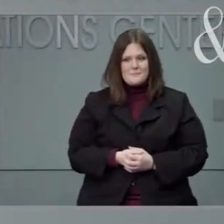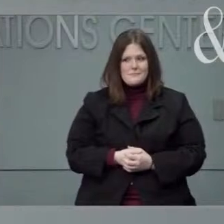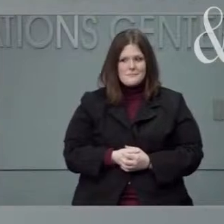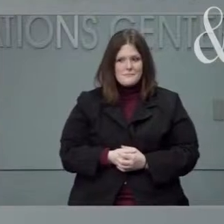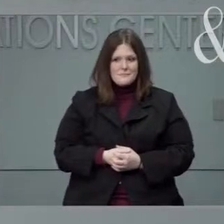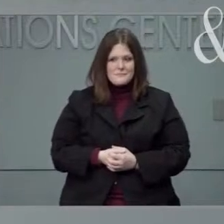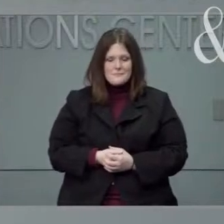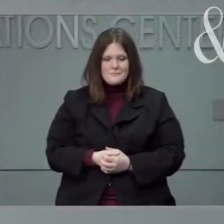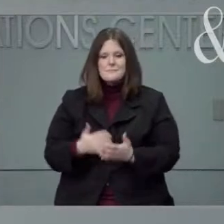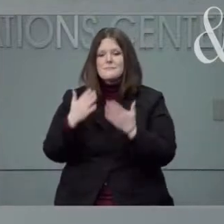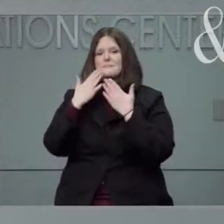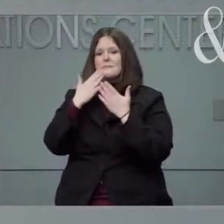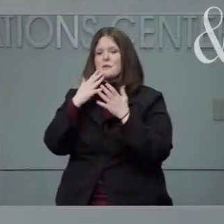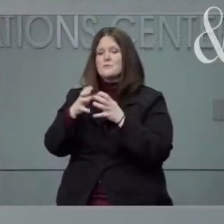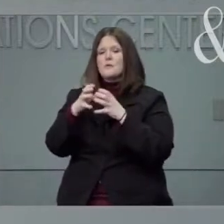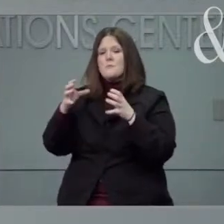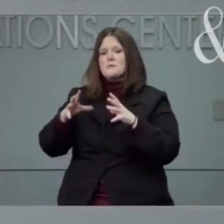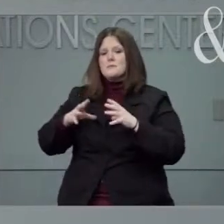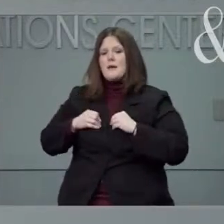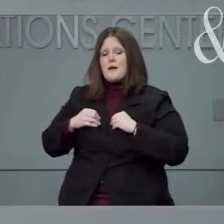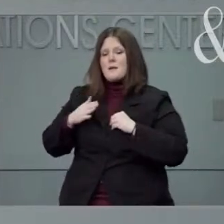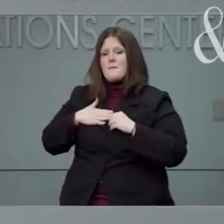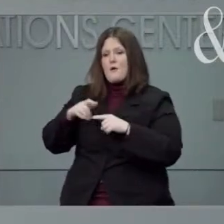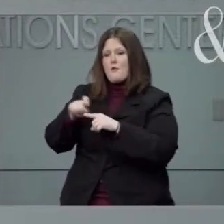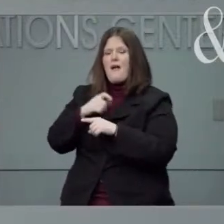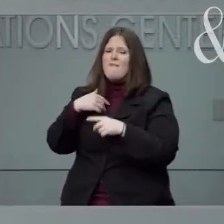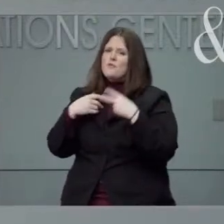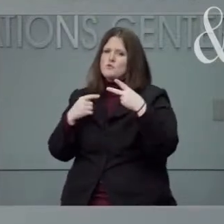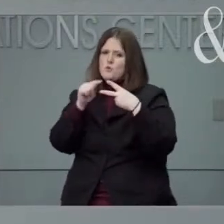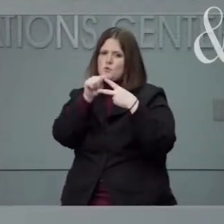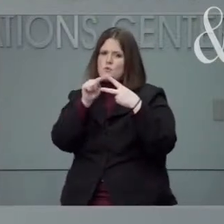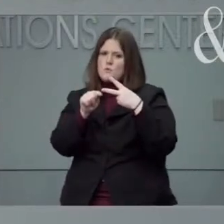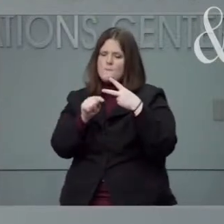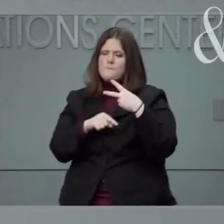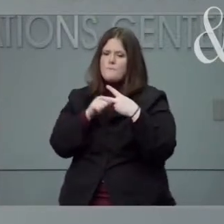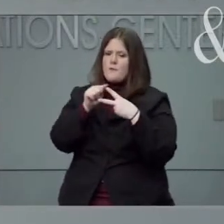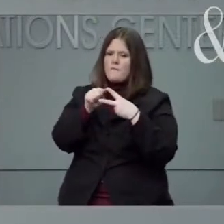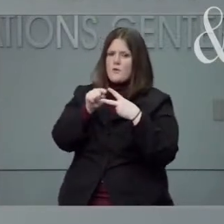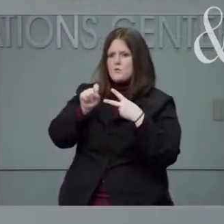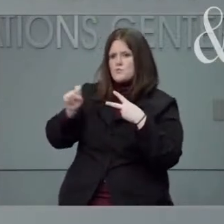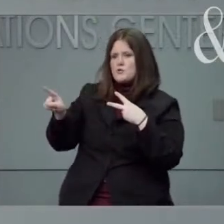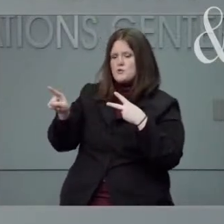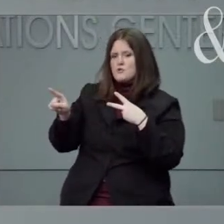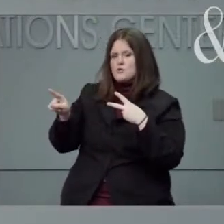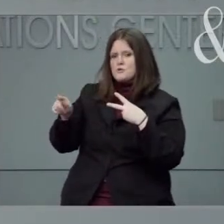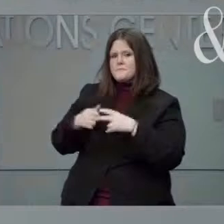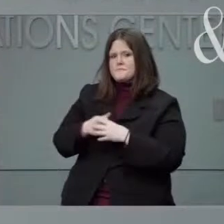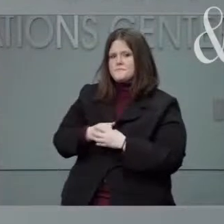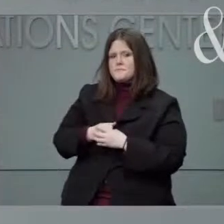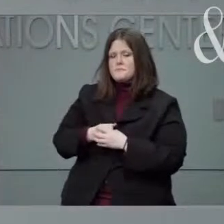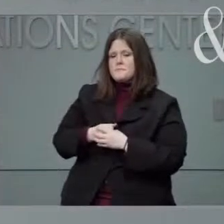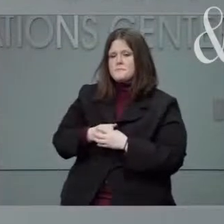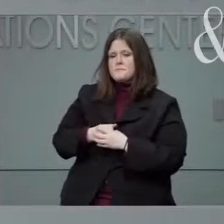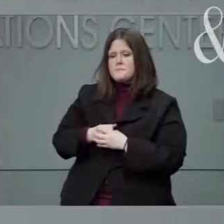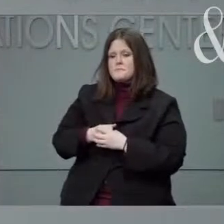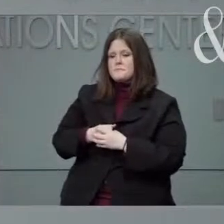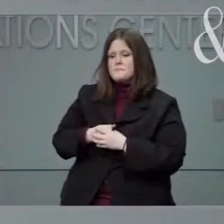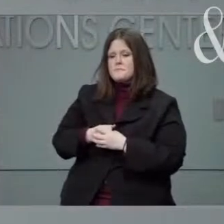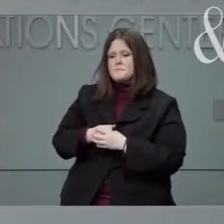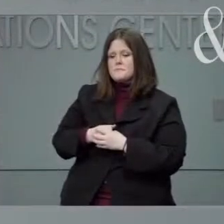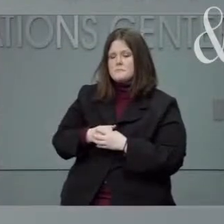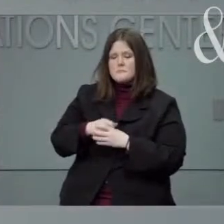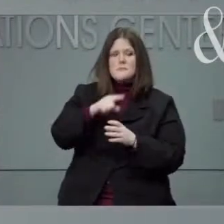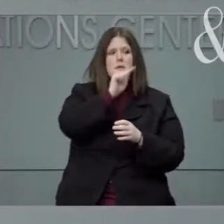Thanks so much for taking my call. So I have two questions. One is, other states are training other people to give the